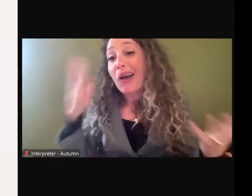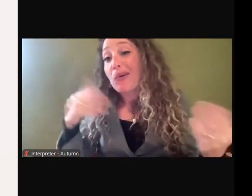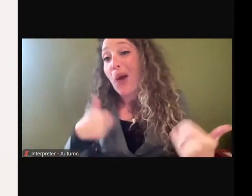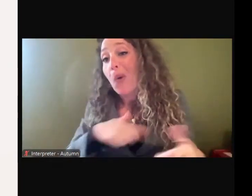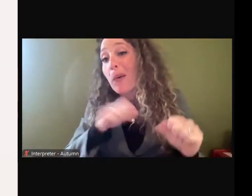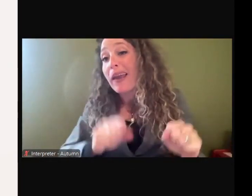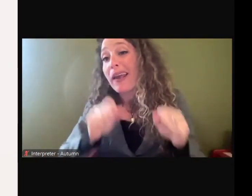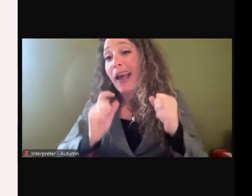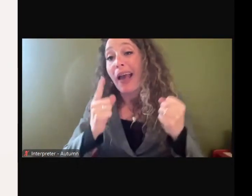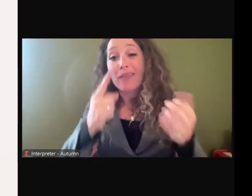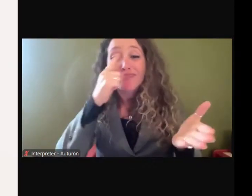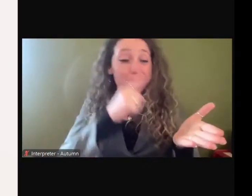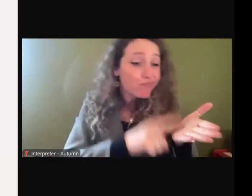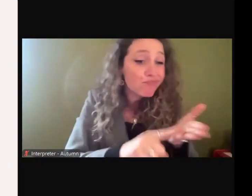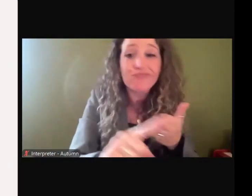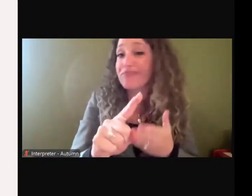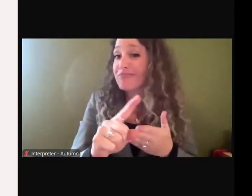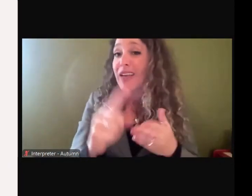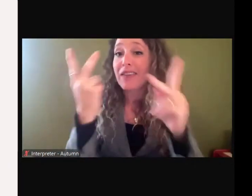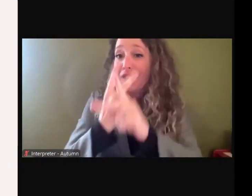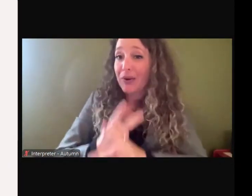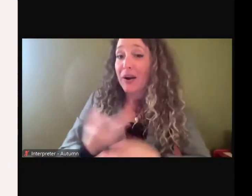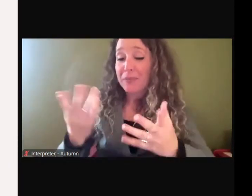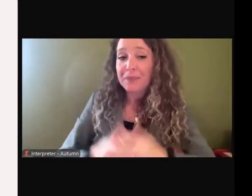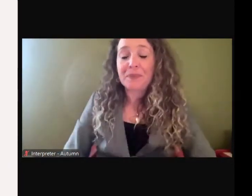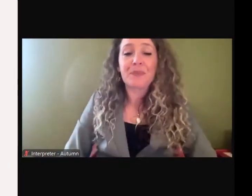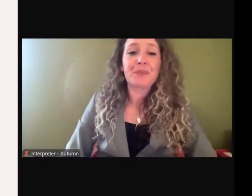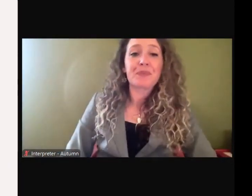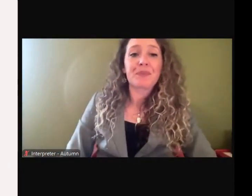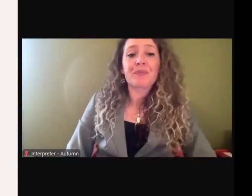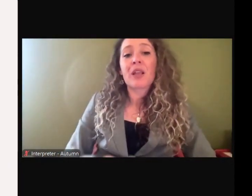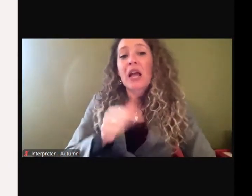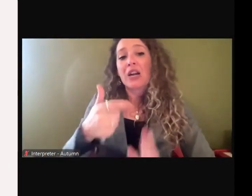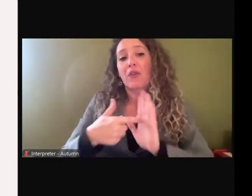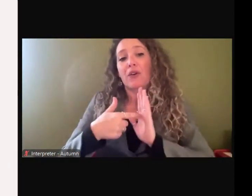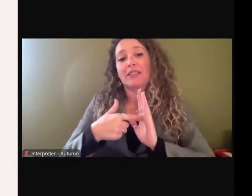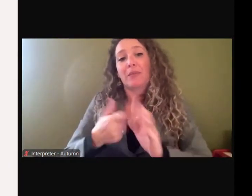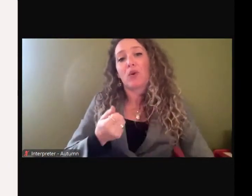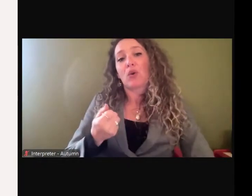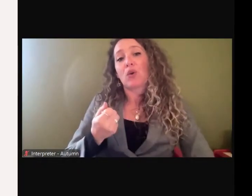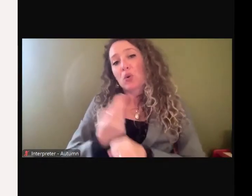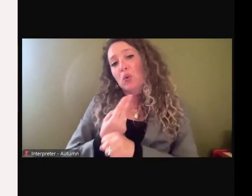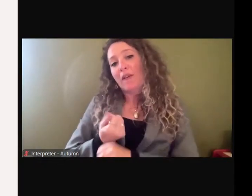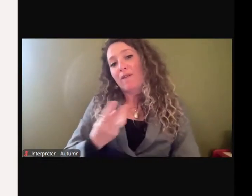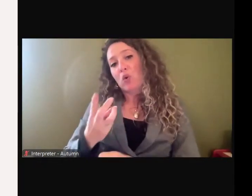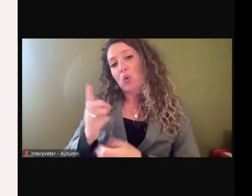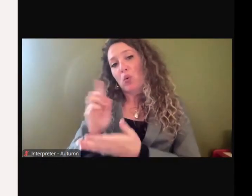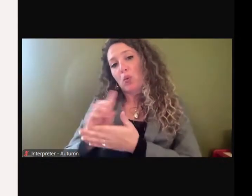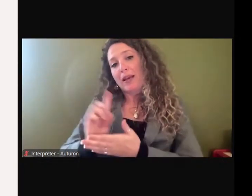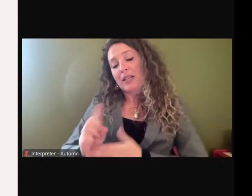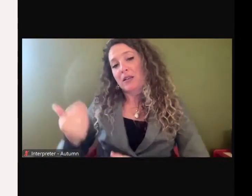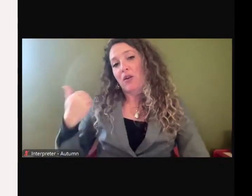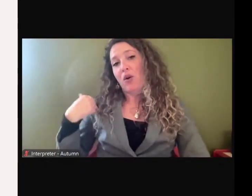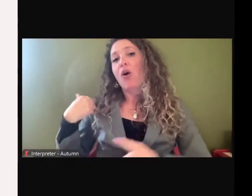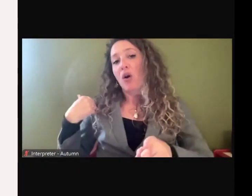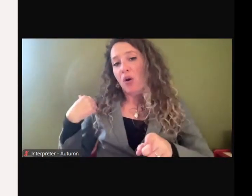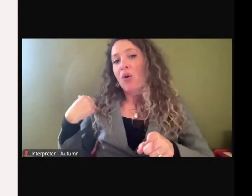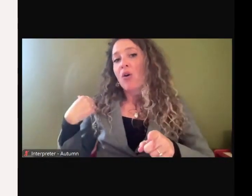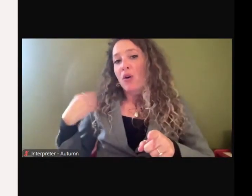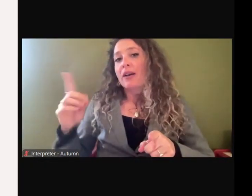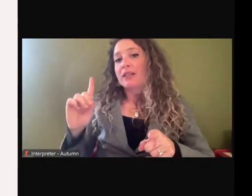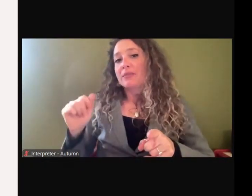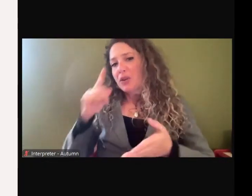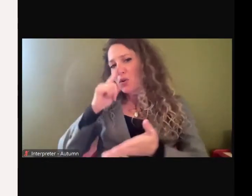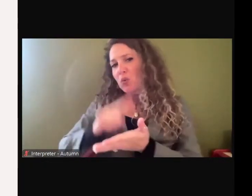we'll get back to it. Here's another example of a practical strategy that we used a couple weeks ago in our disability research lab. This was just based